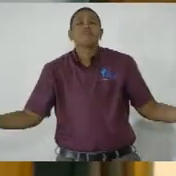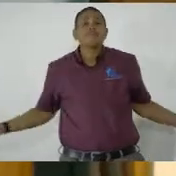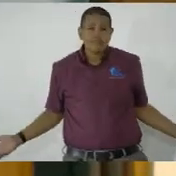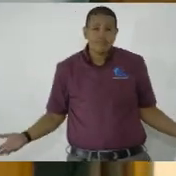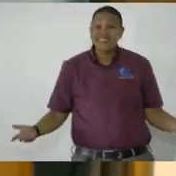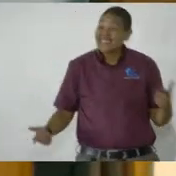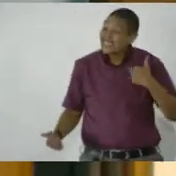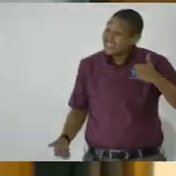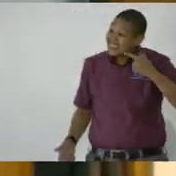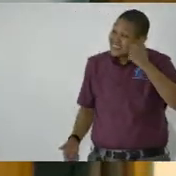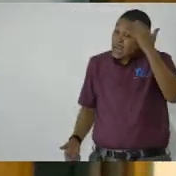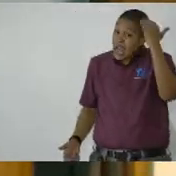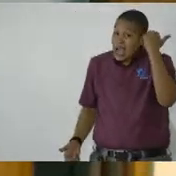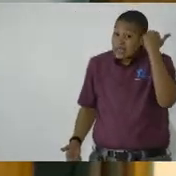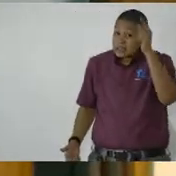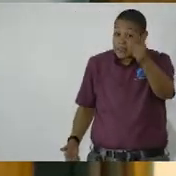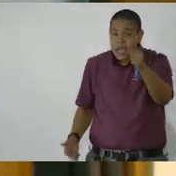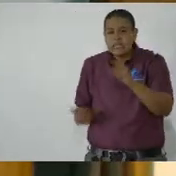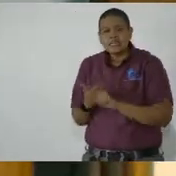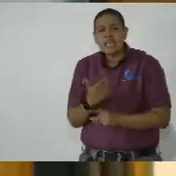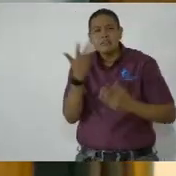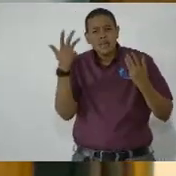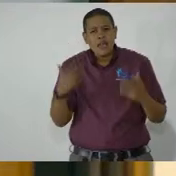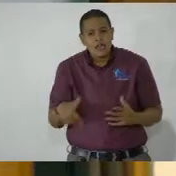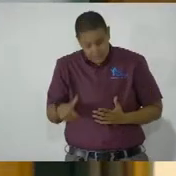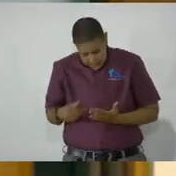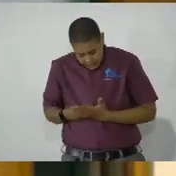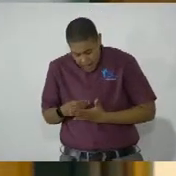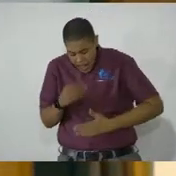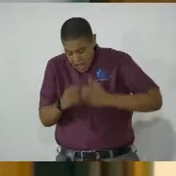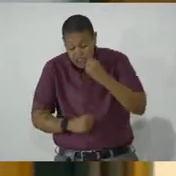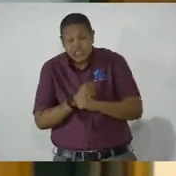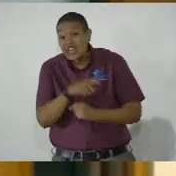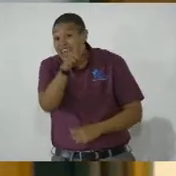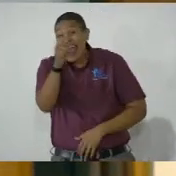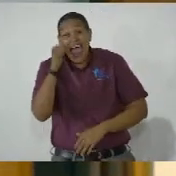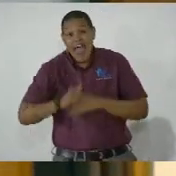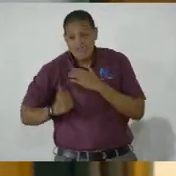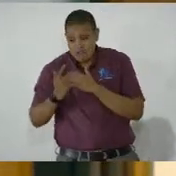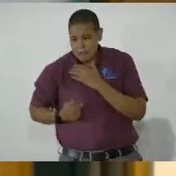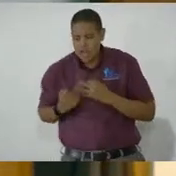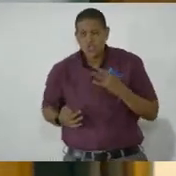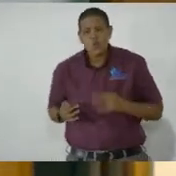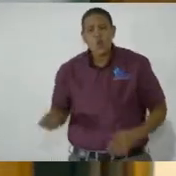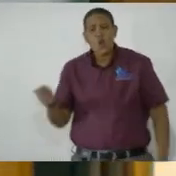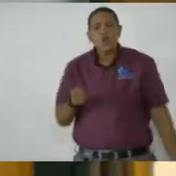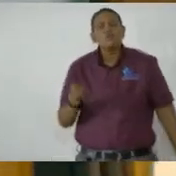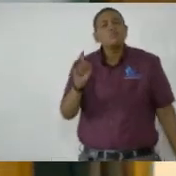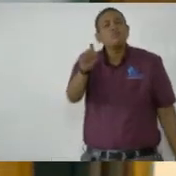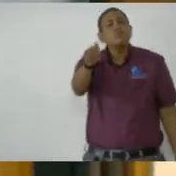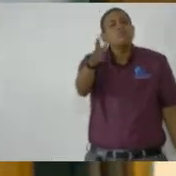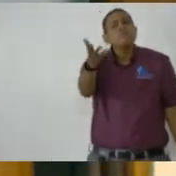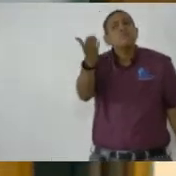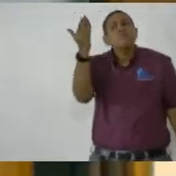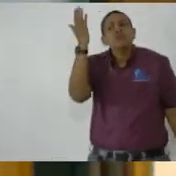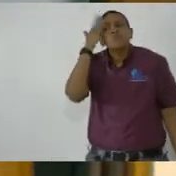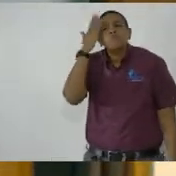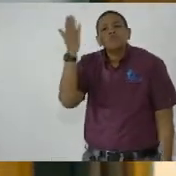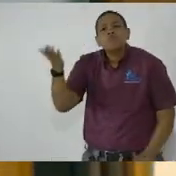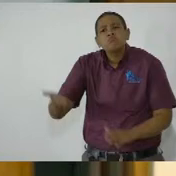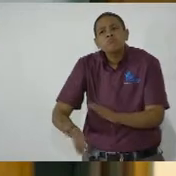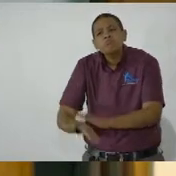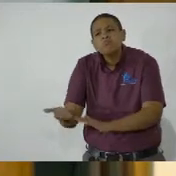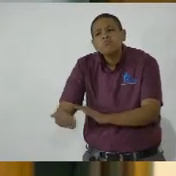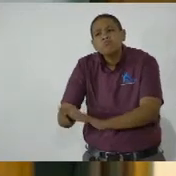I expect, Madam Speaker, by the end of this fiscal year, each parish court should be able to conduct